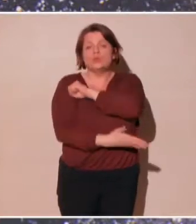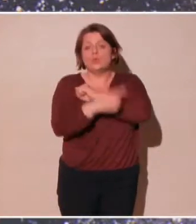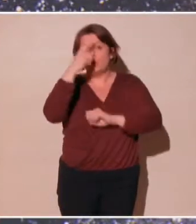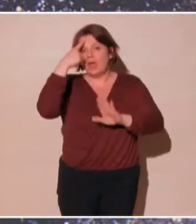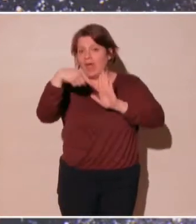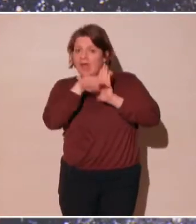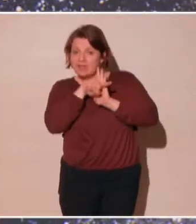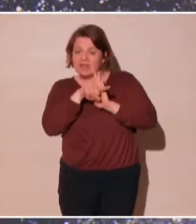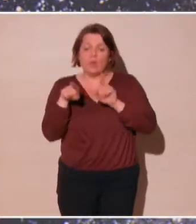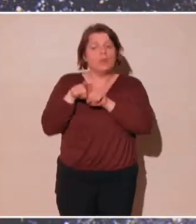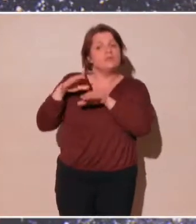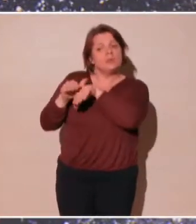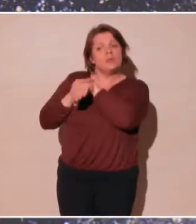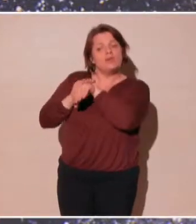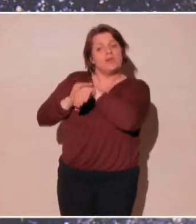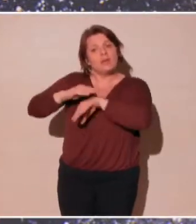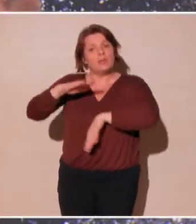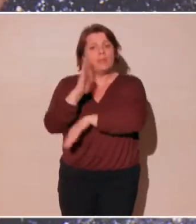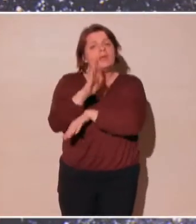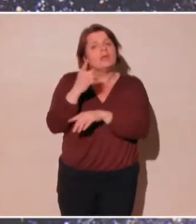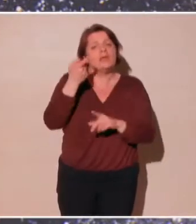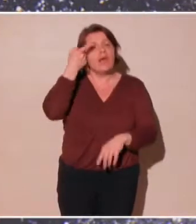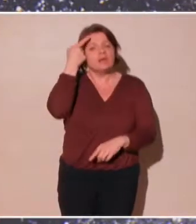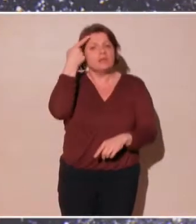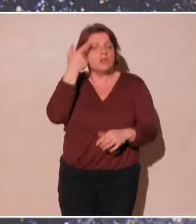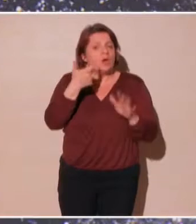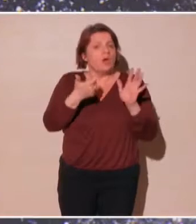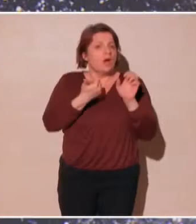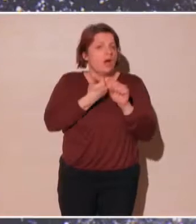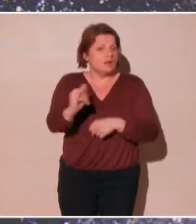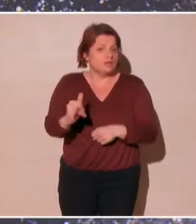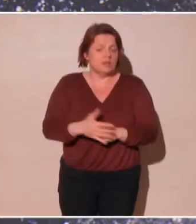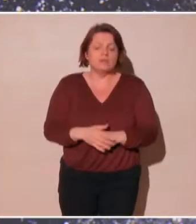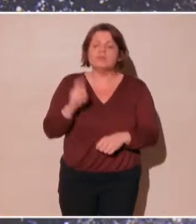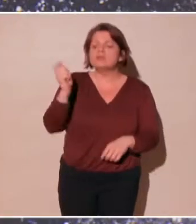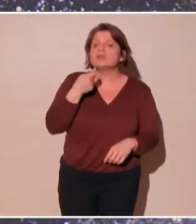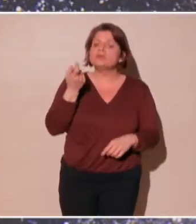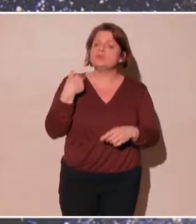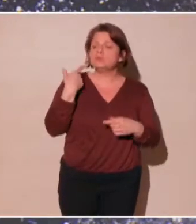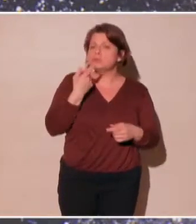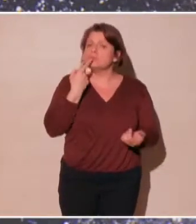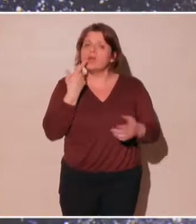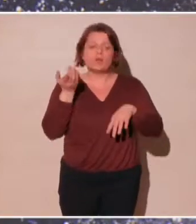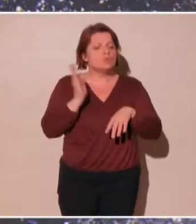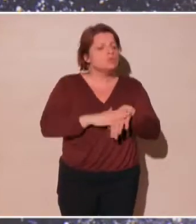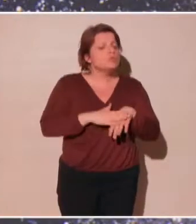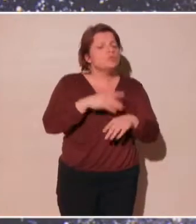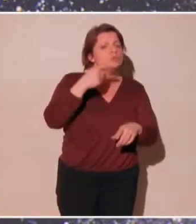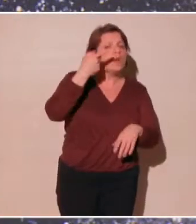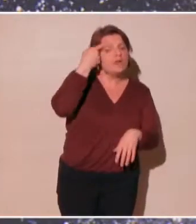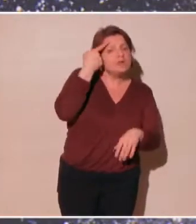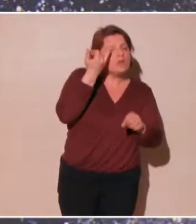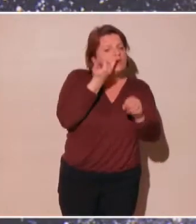political challenges of AI. I have thoroughly discussed the promises